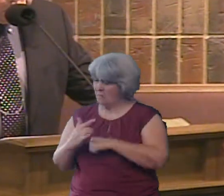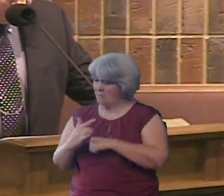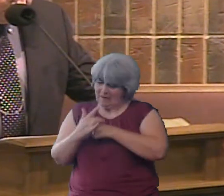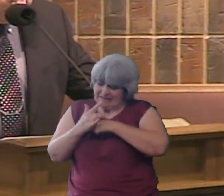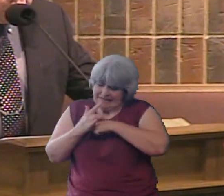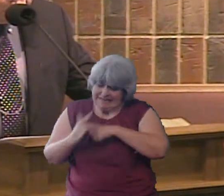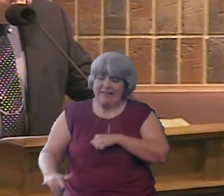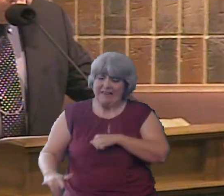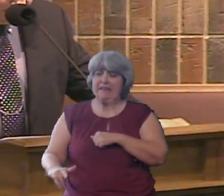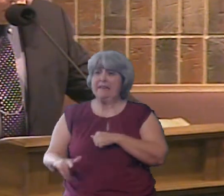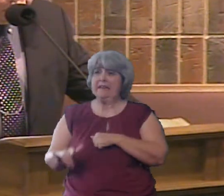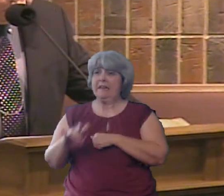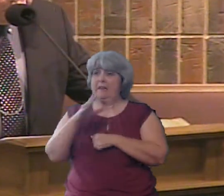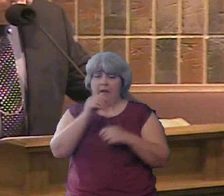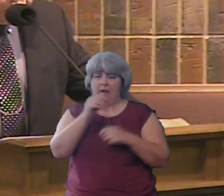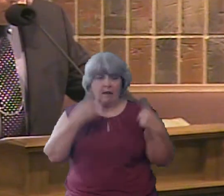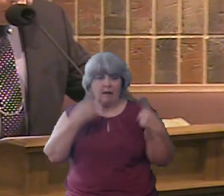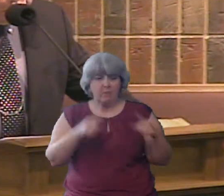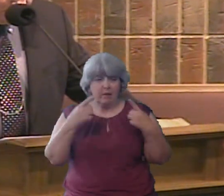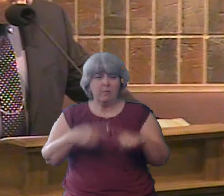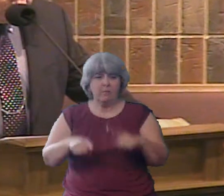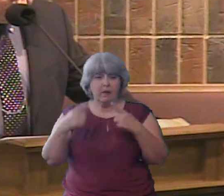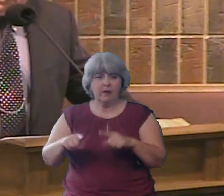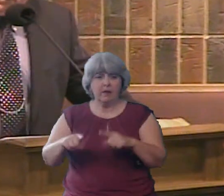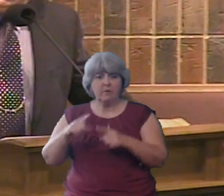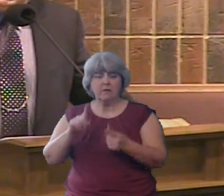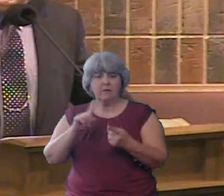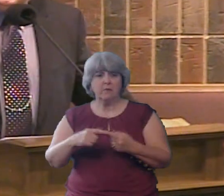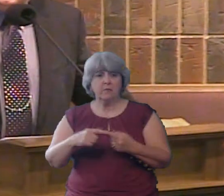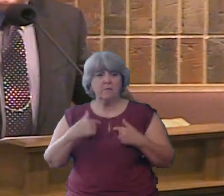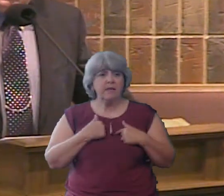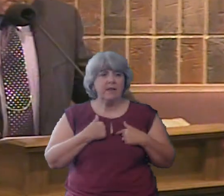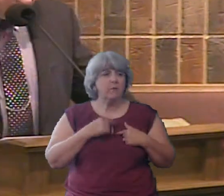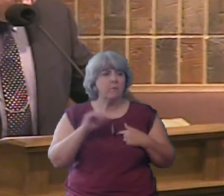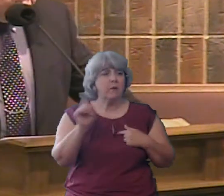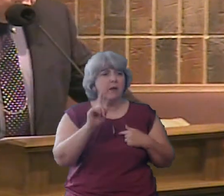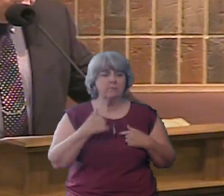other things, what comes upon me daily, my deep concern for all the churches.